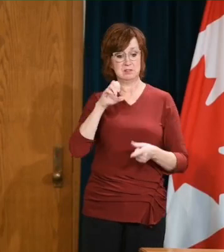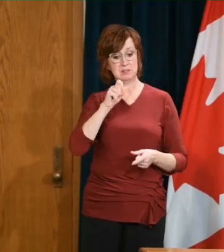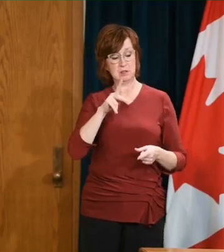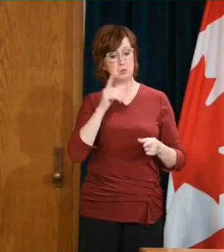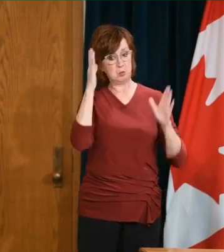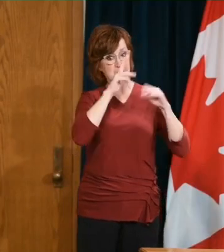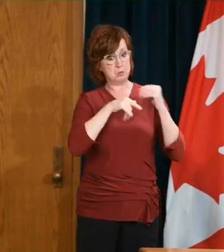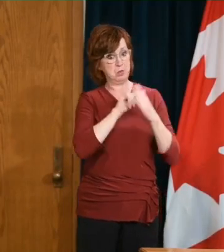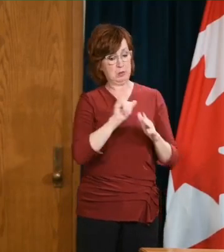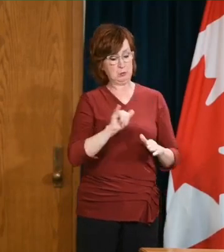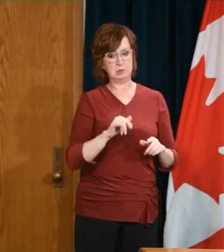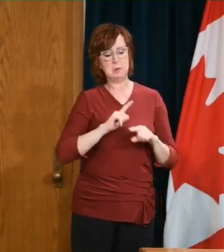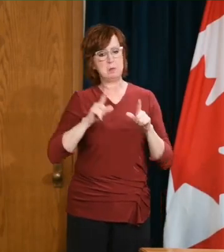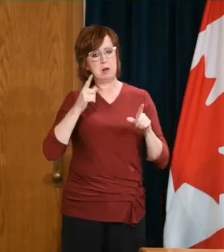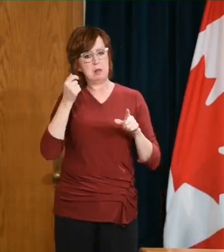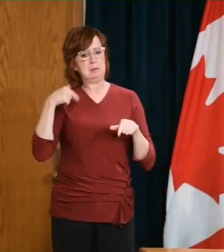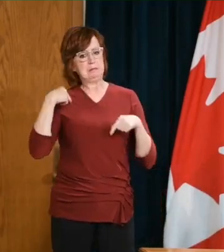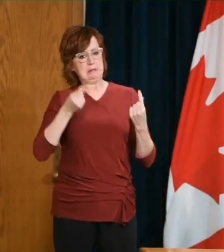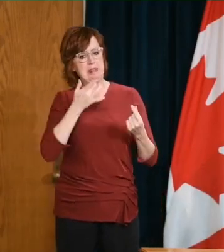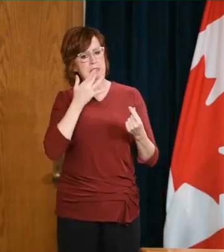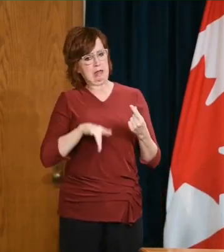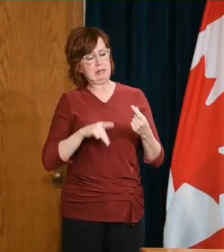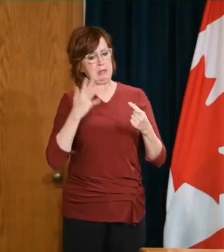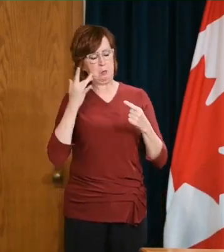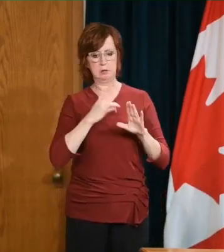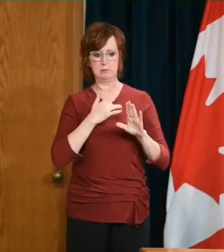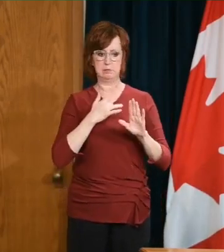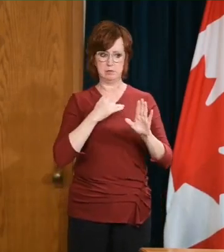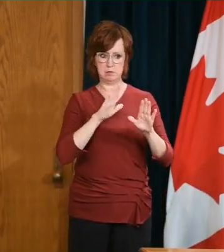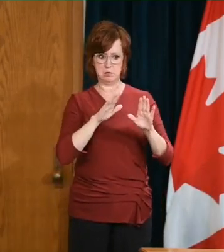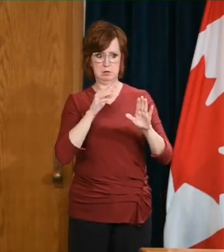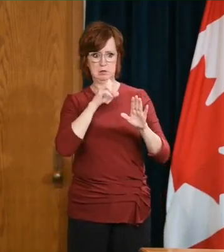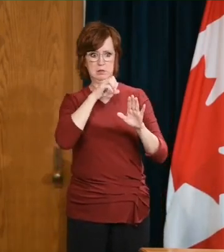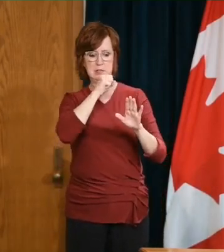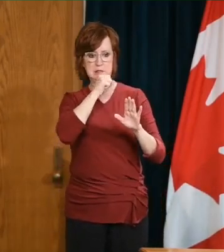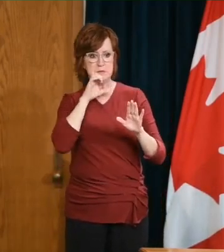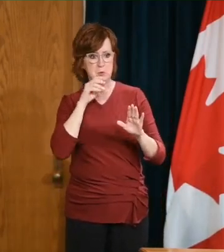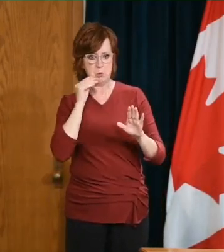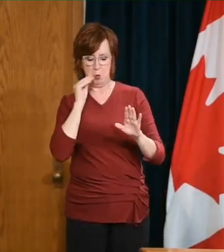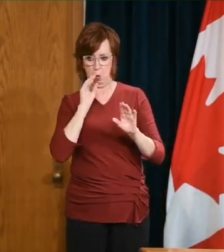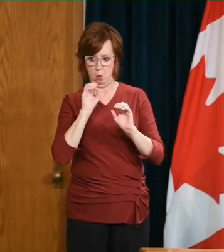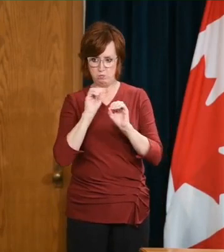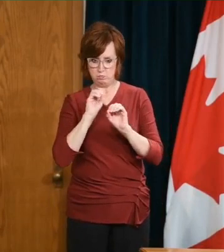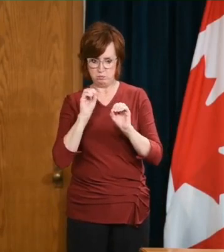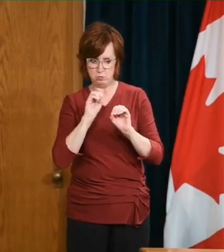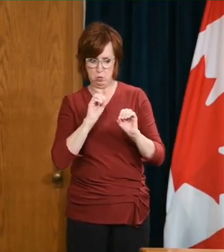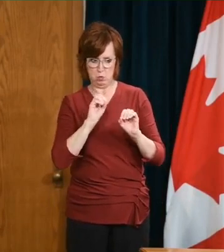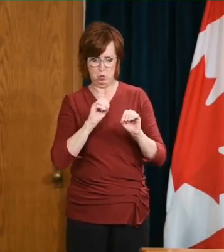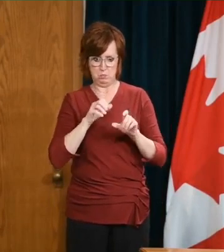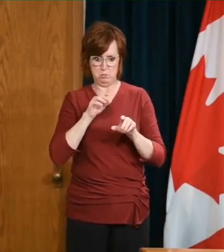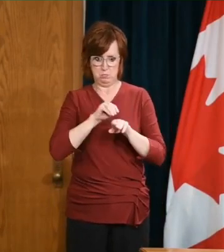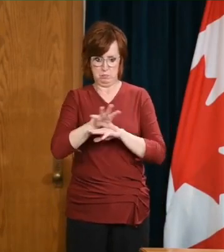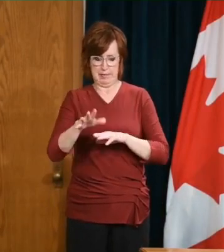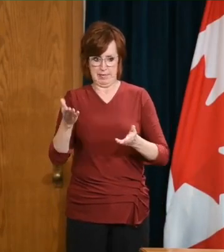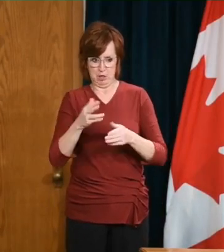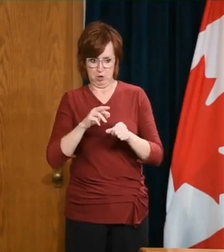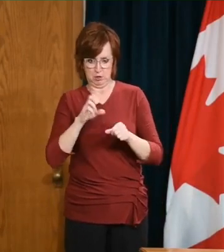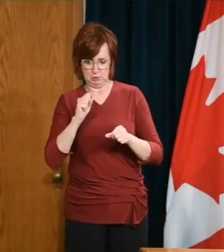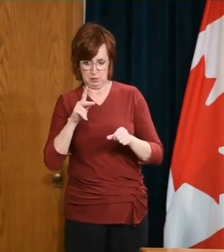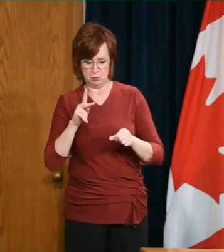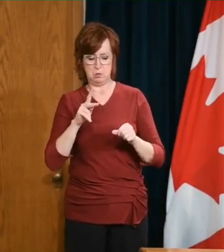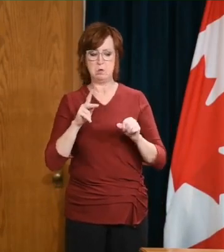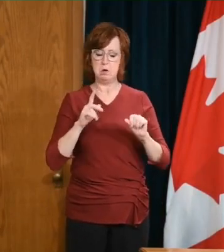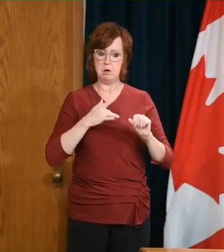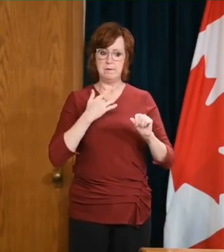facilities and other such care homes have not seen similar outbreaks. But we must